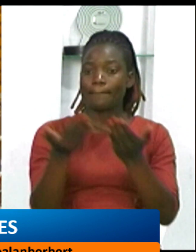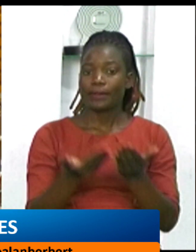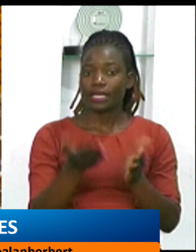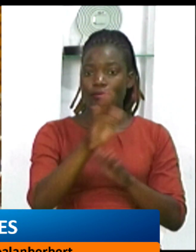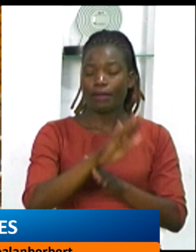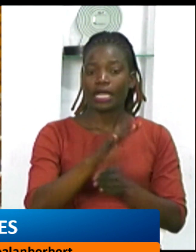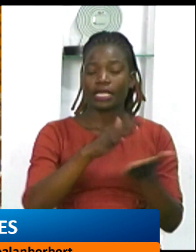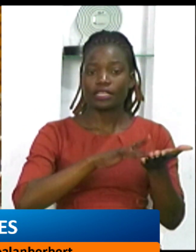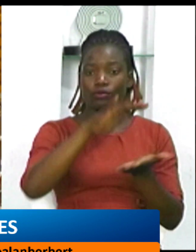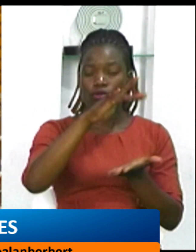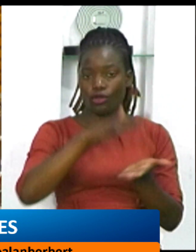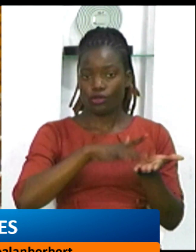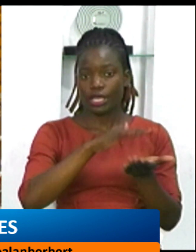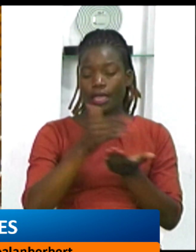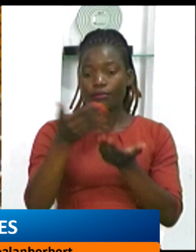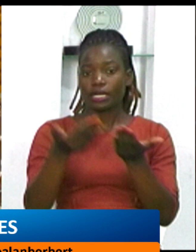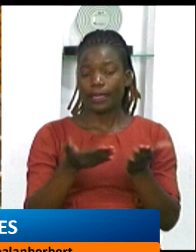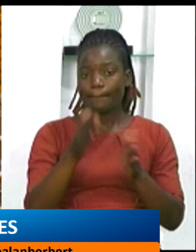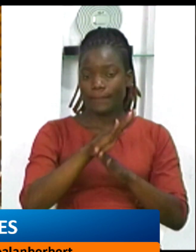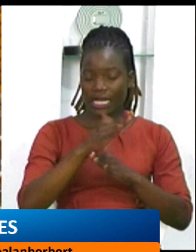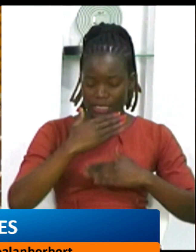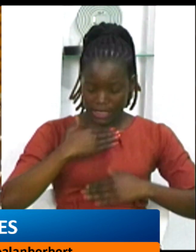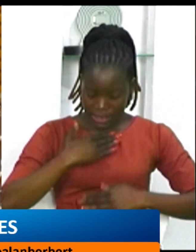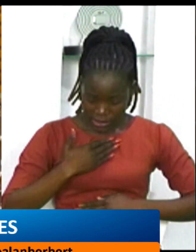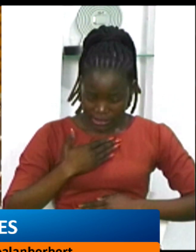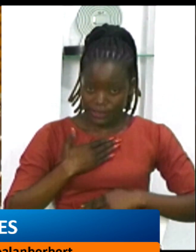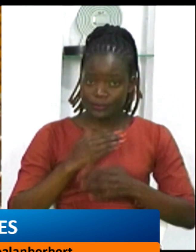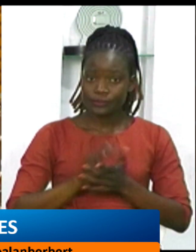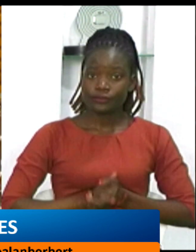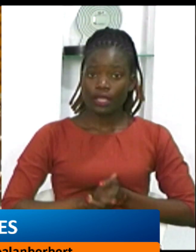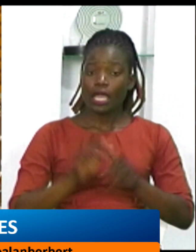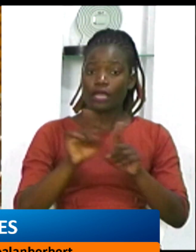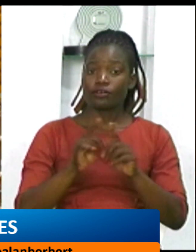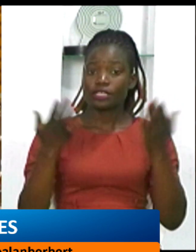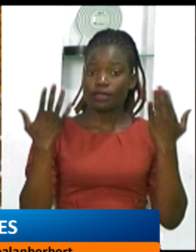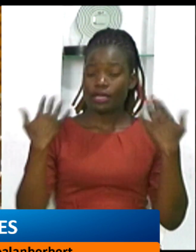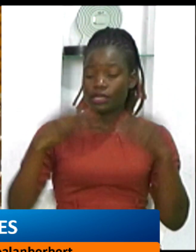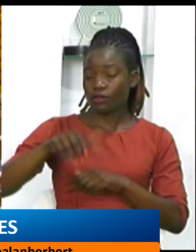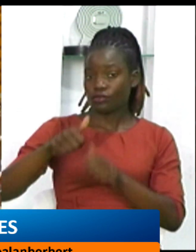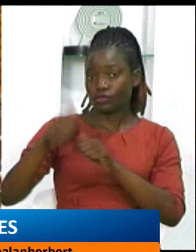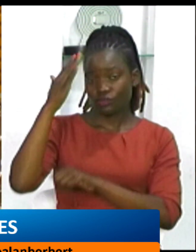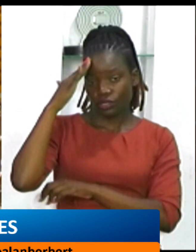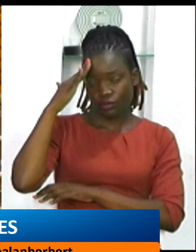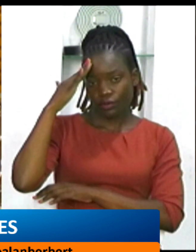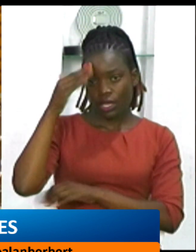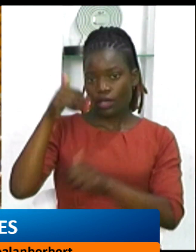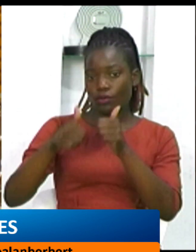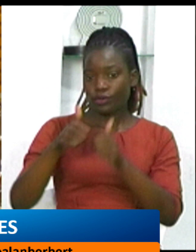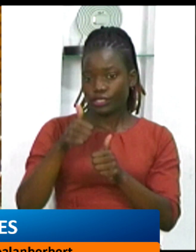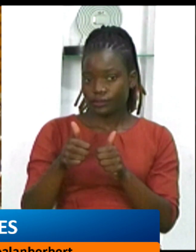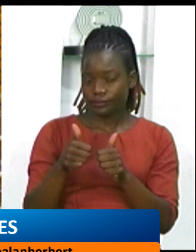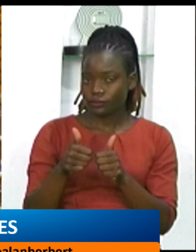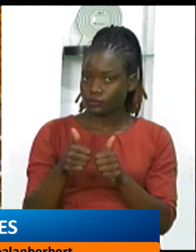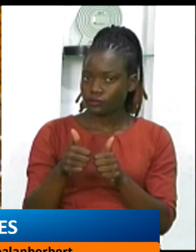glory, bring back the dignity, bring back the Meru County that we knew, Honorable Speaker, that was avowed